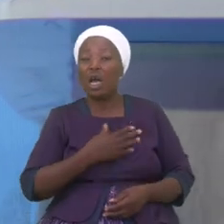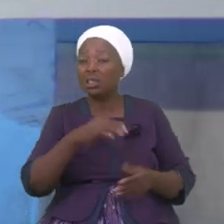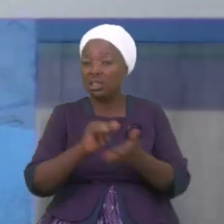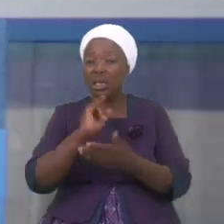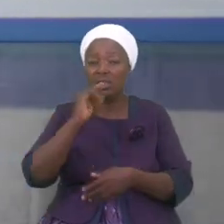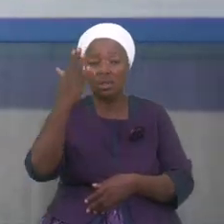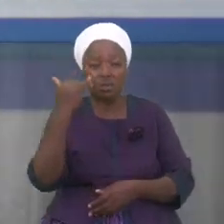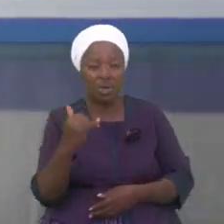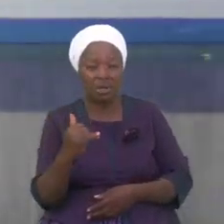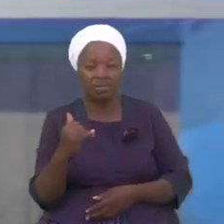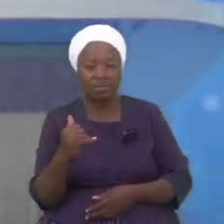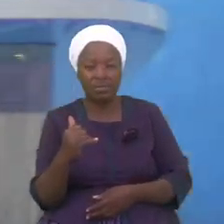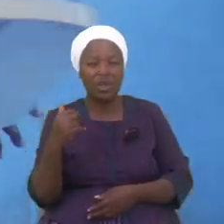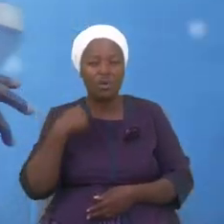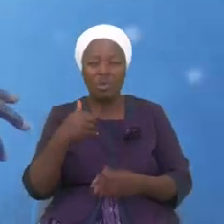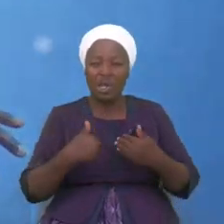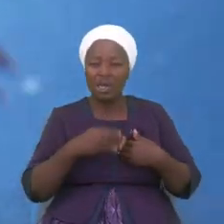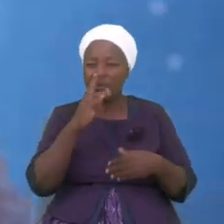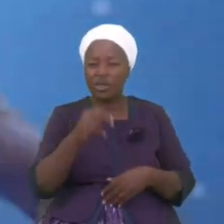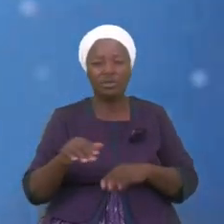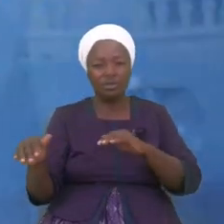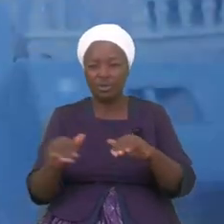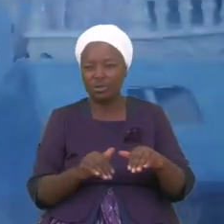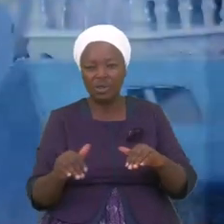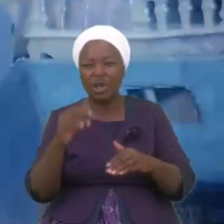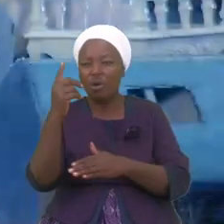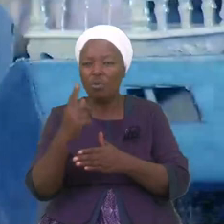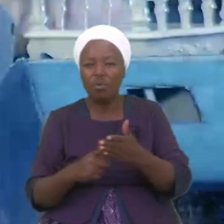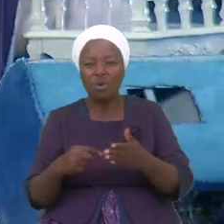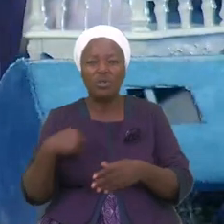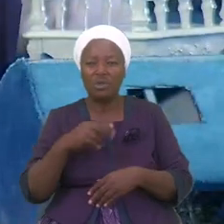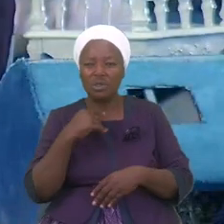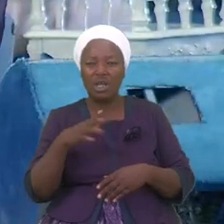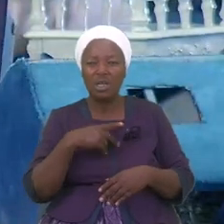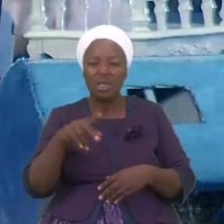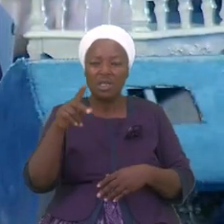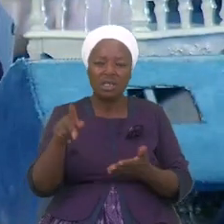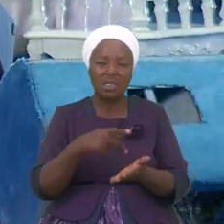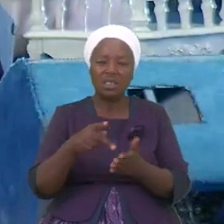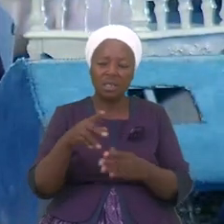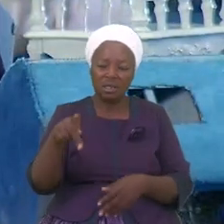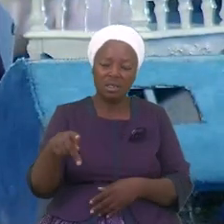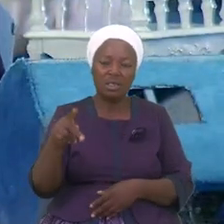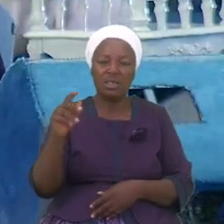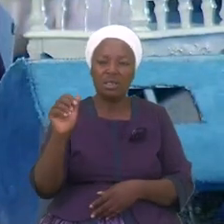why we have been doing what we have been doing. The psalmist said, in sin did my